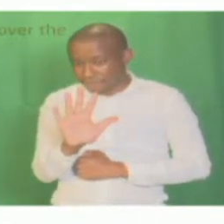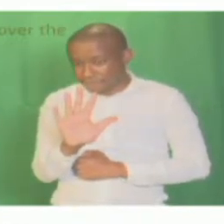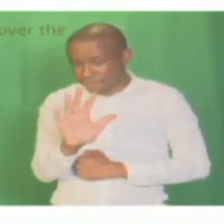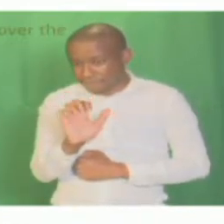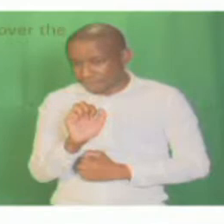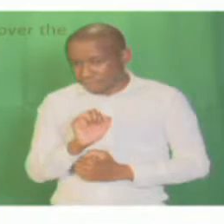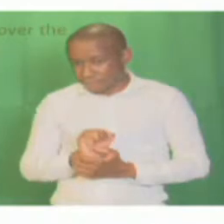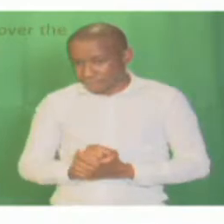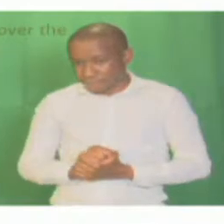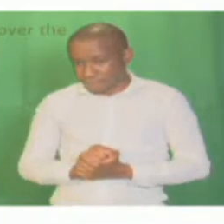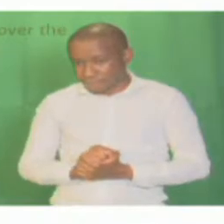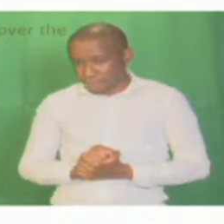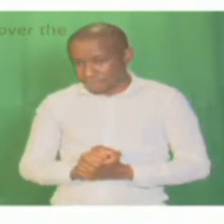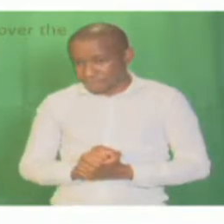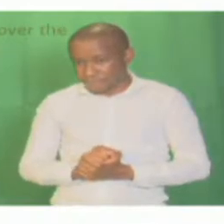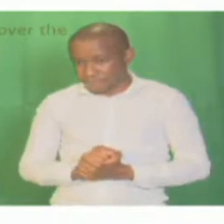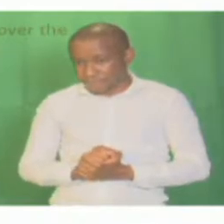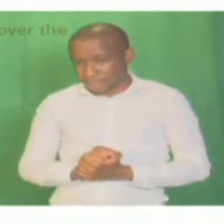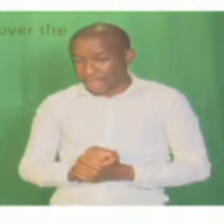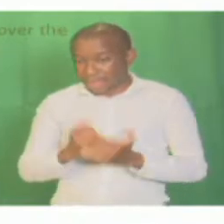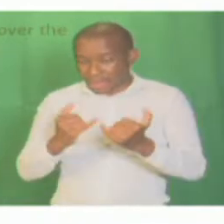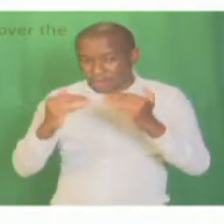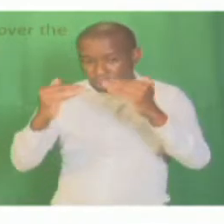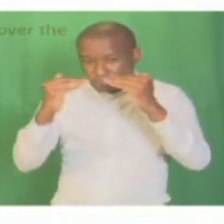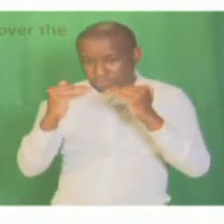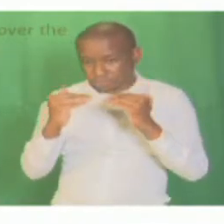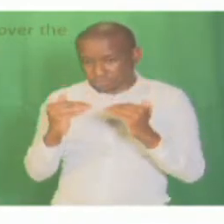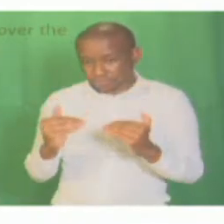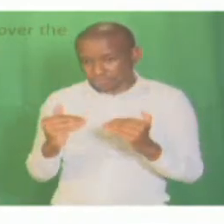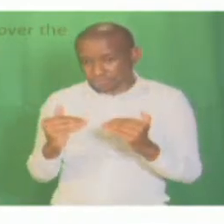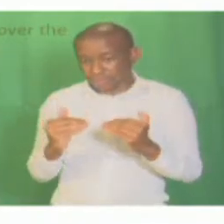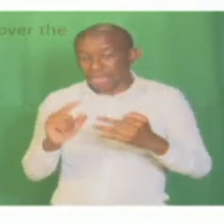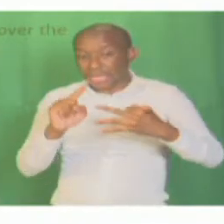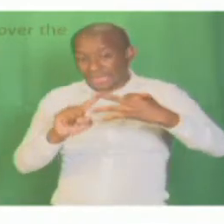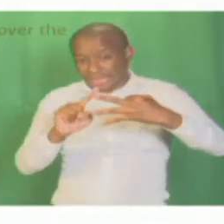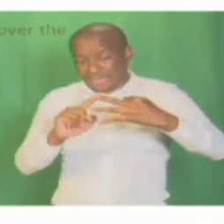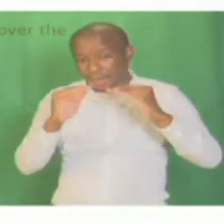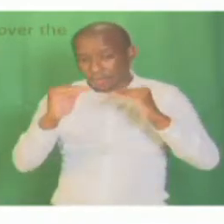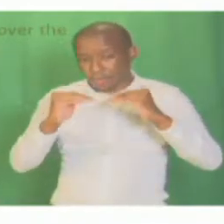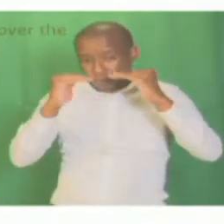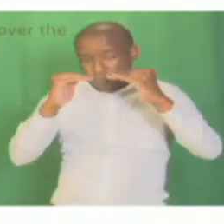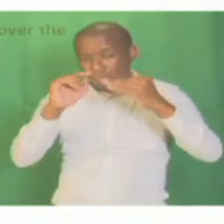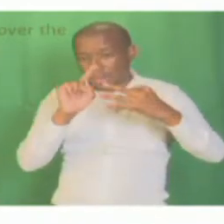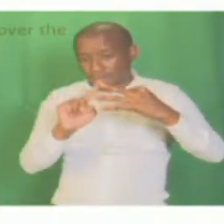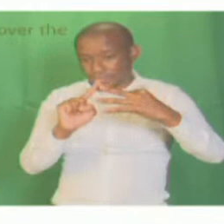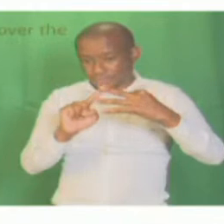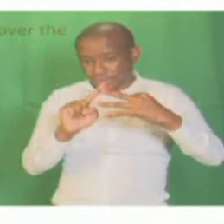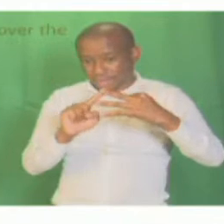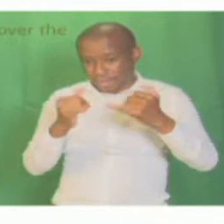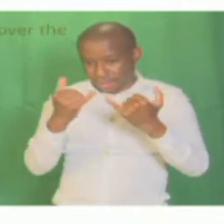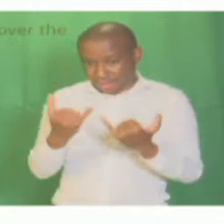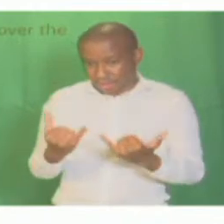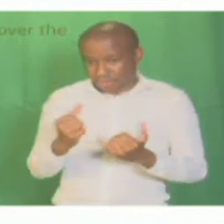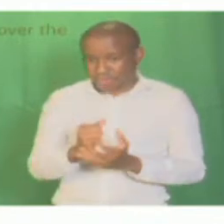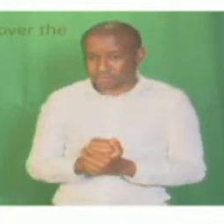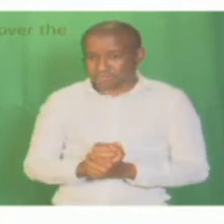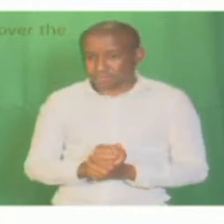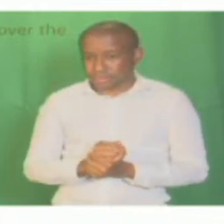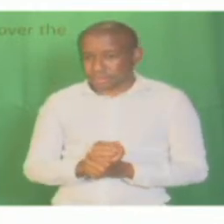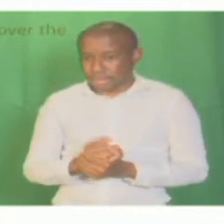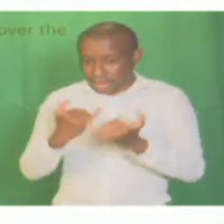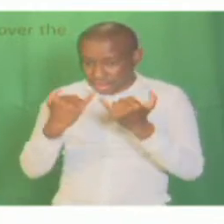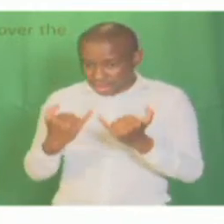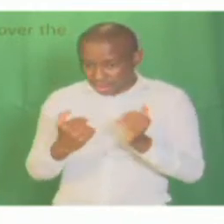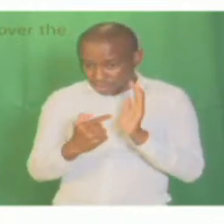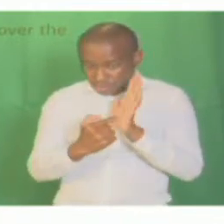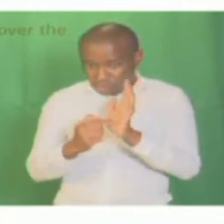Yes, it's there. Then we move on to level 3. Level 3 is highlighted